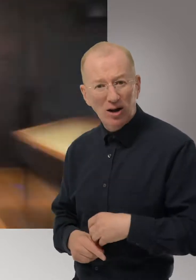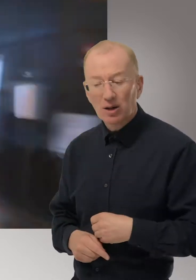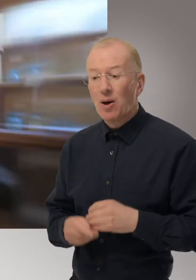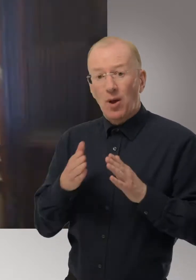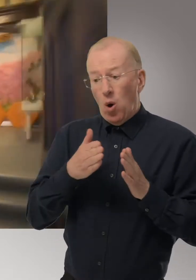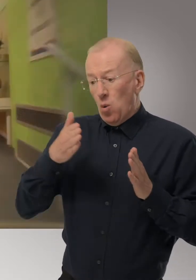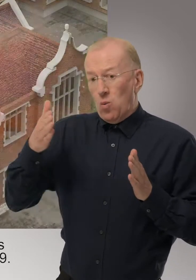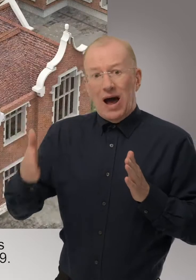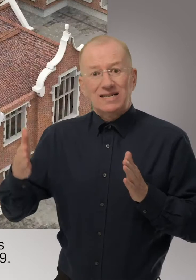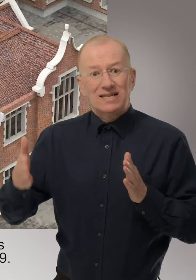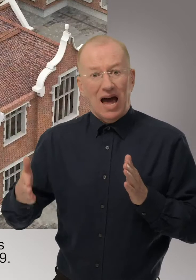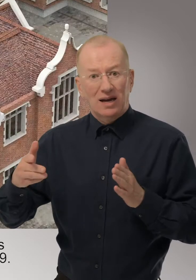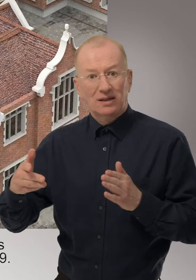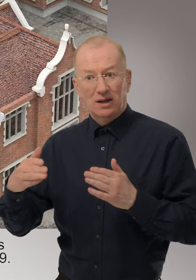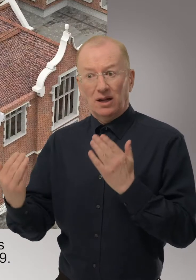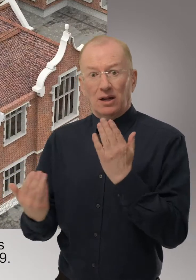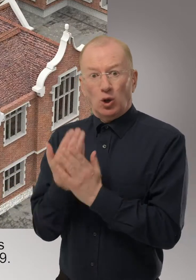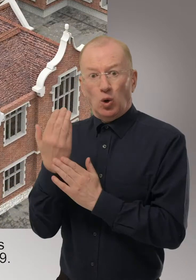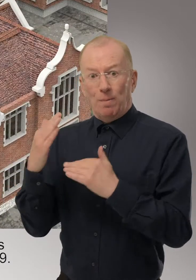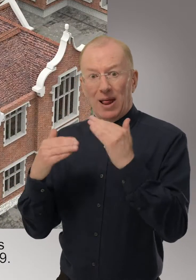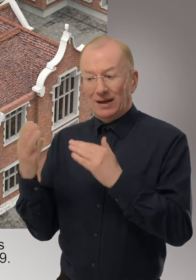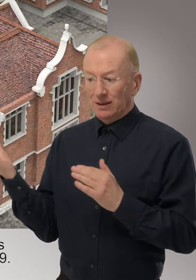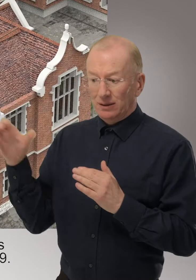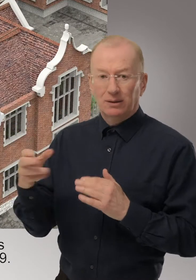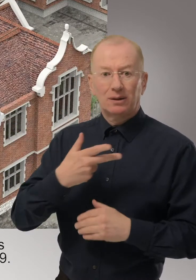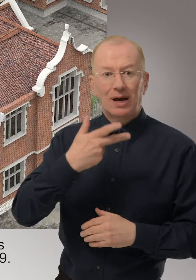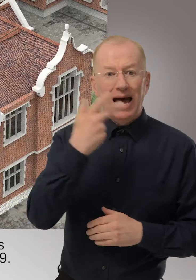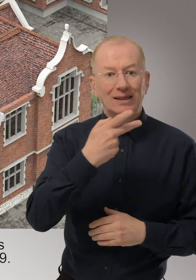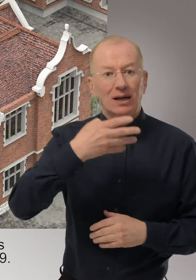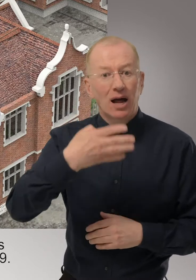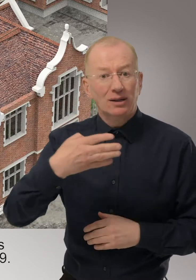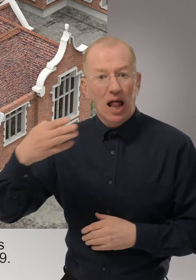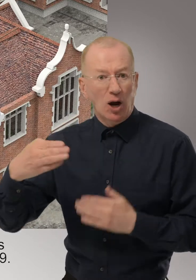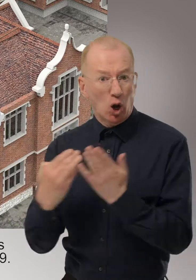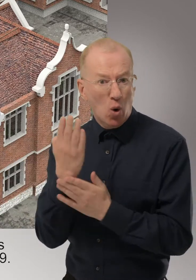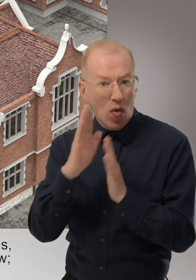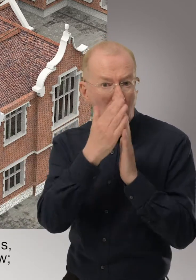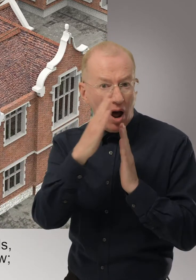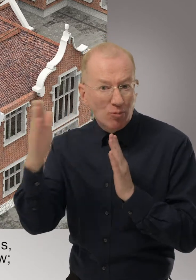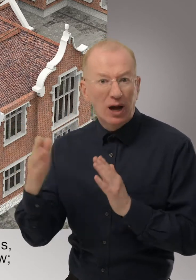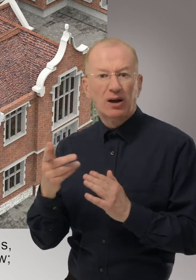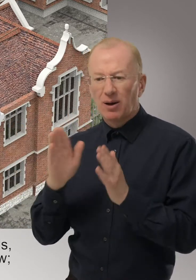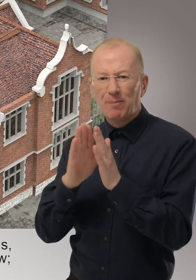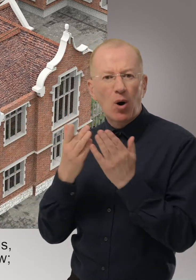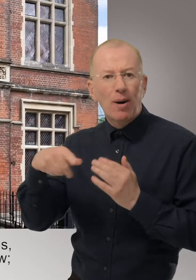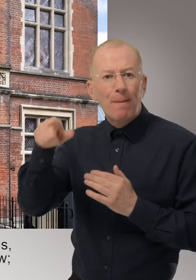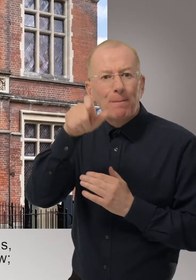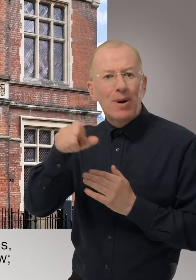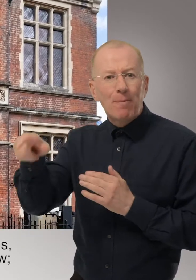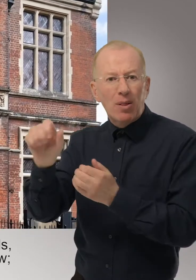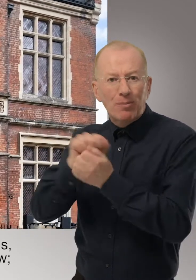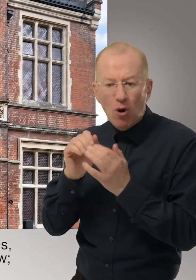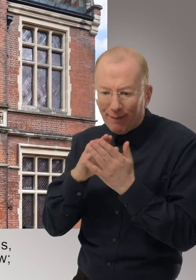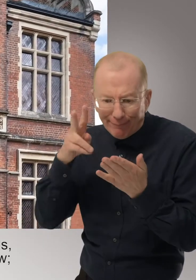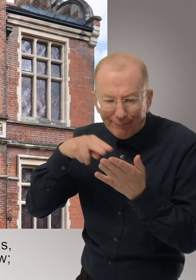We made it. Another building was added to this western end of the museum in 1899. A new library